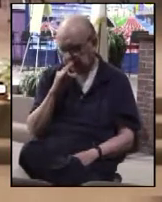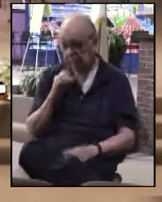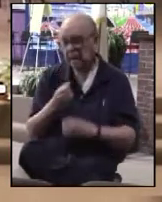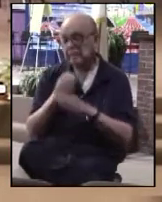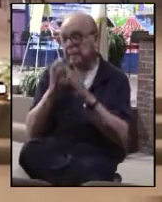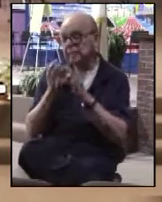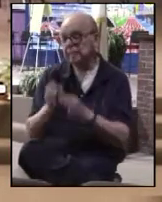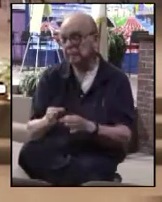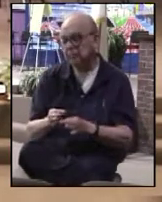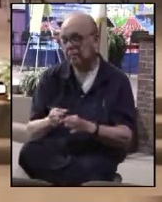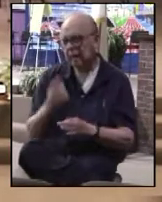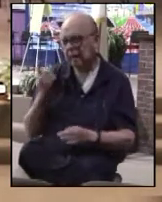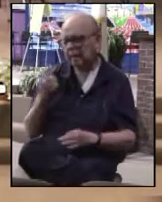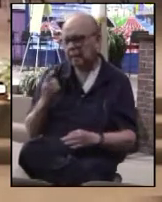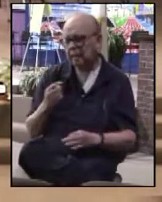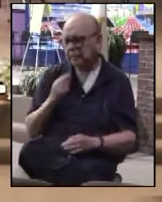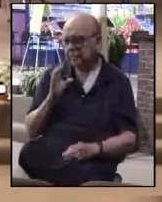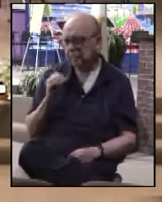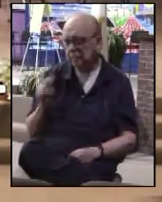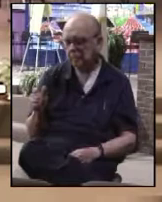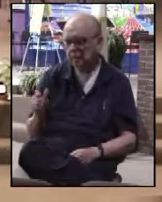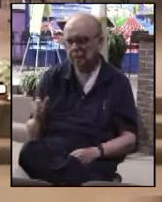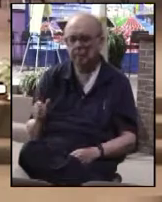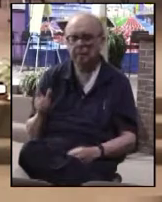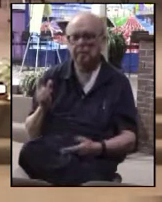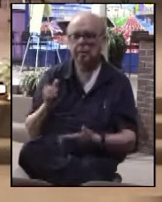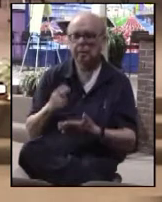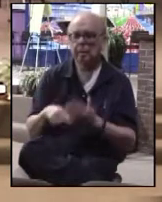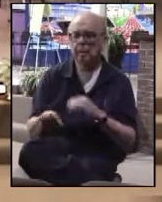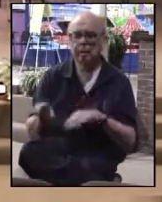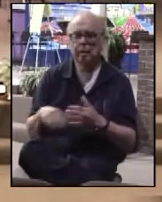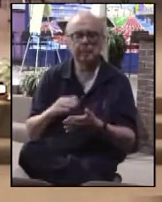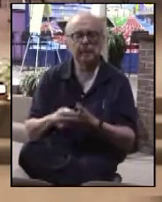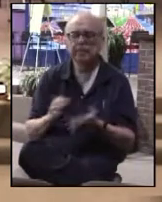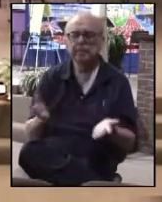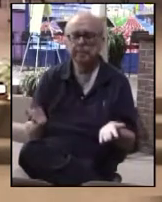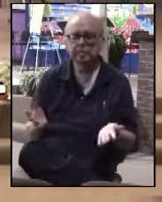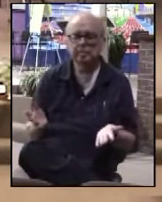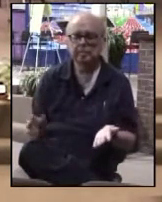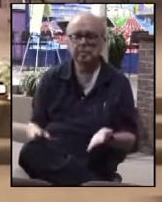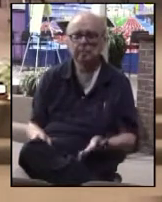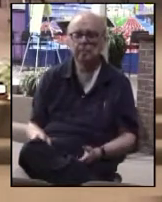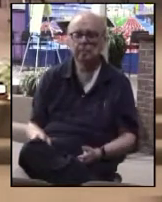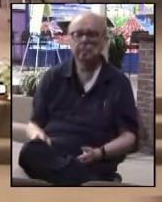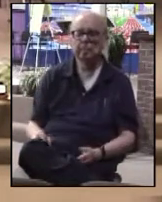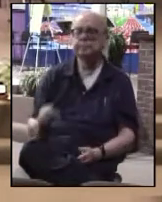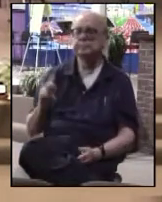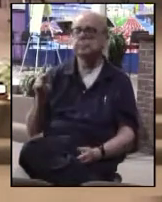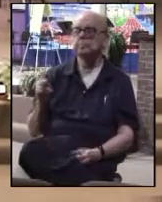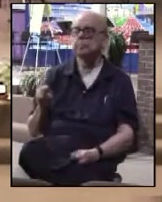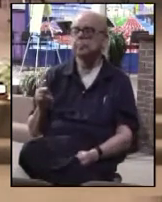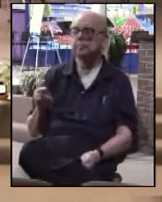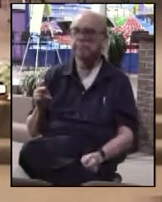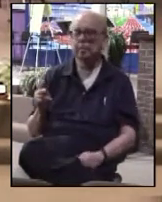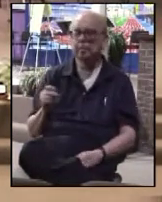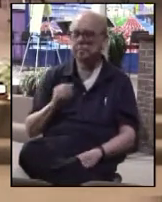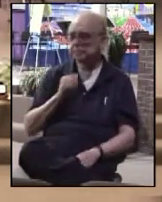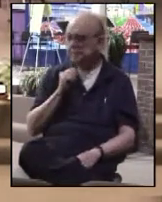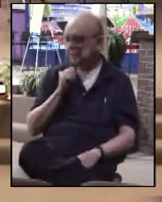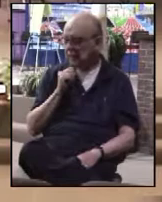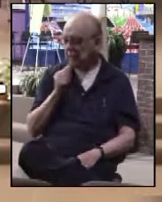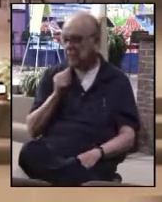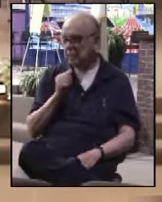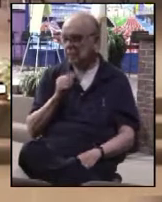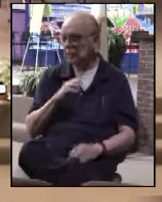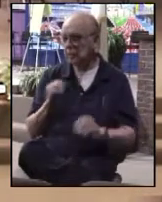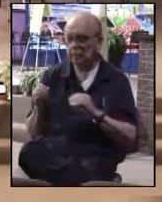you're thinking this is cool this is what this is all about okay it wasn't what we were putting